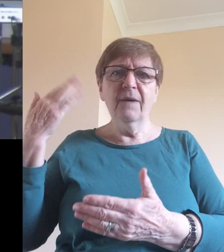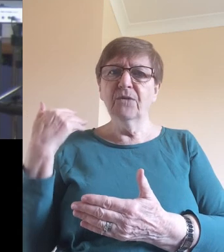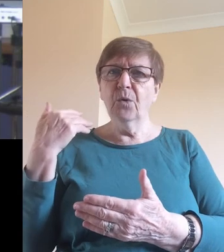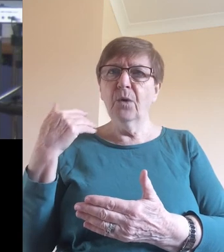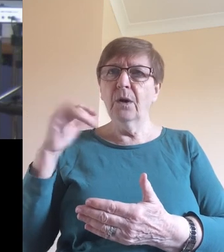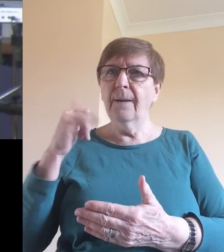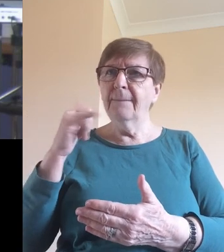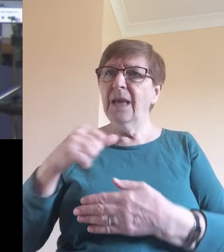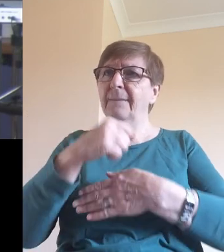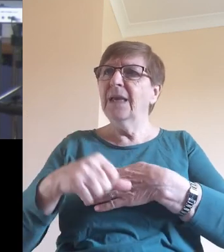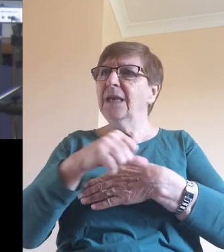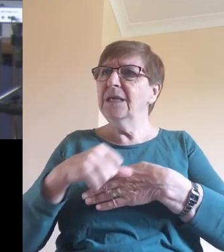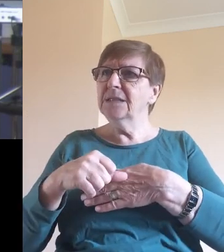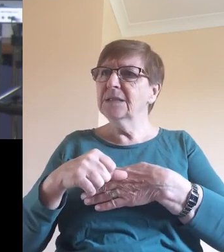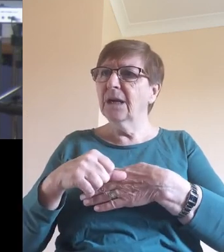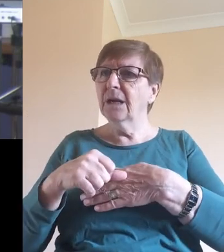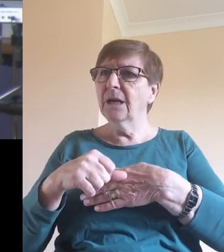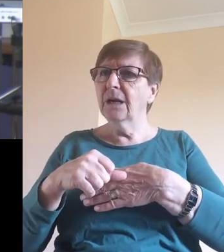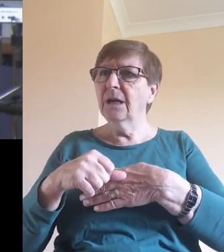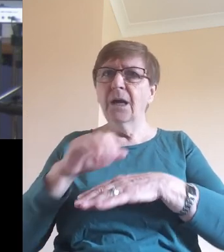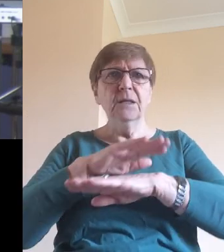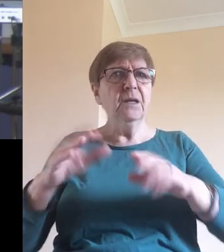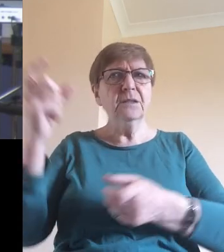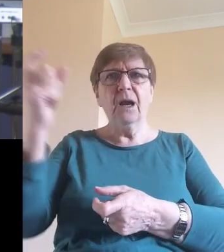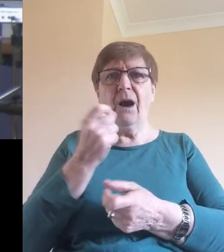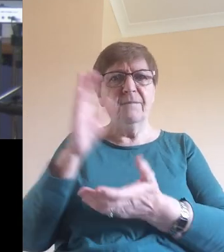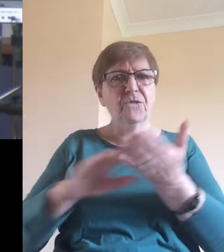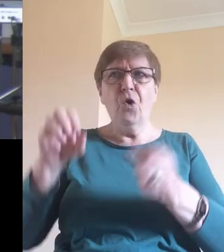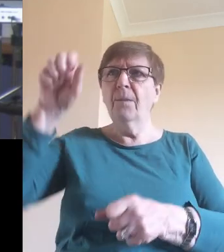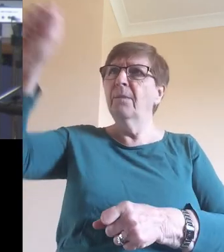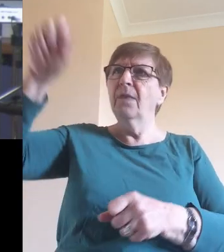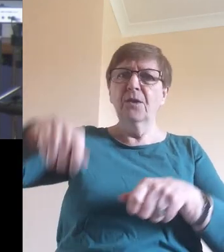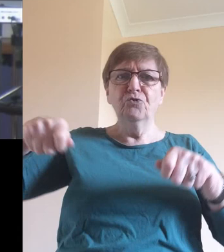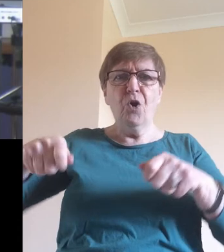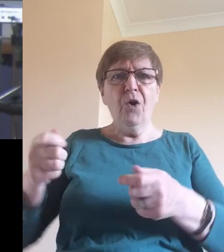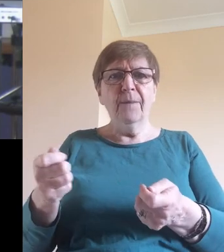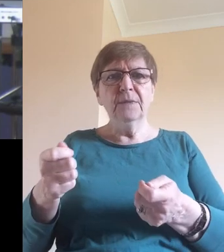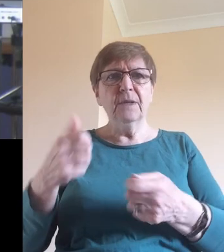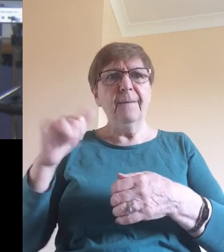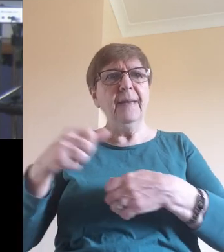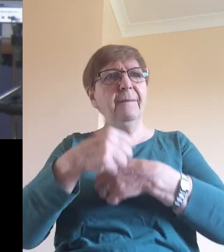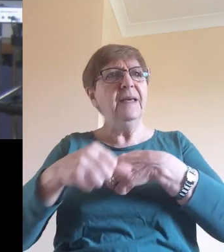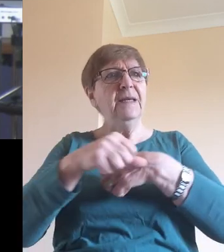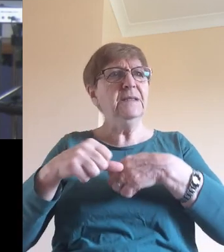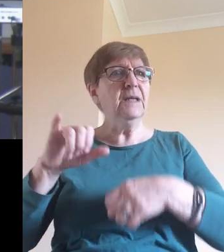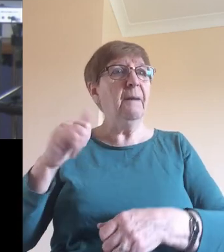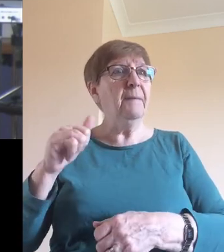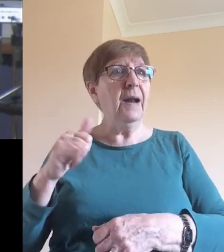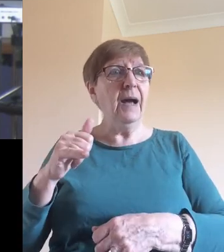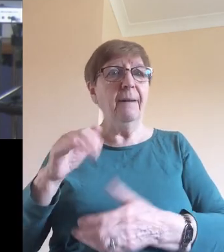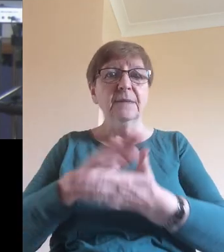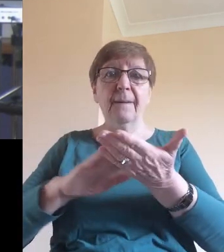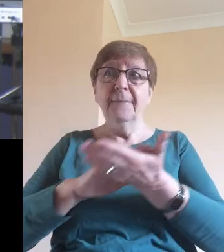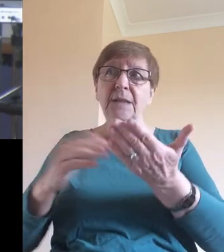Maybe Easter, it thought, doesn't come from a store. Maybe Easter, perhaps,